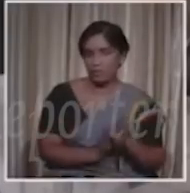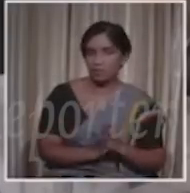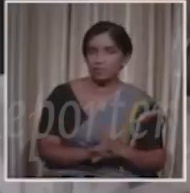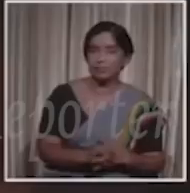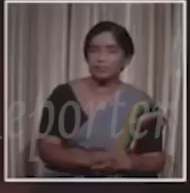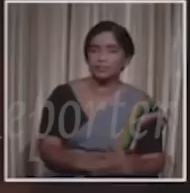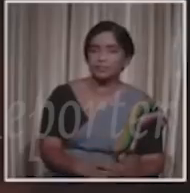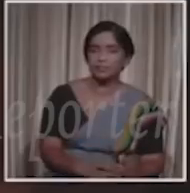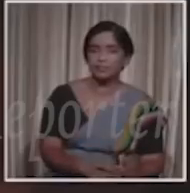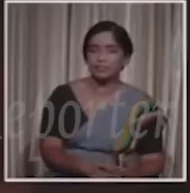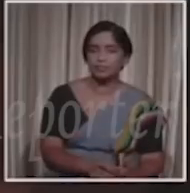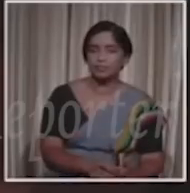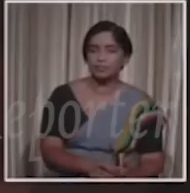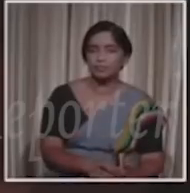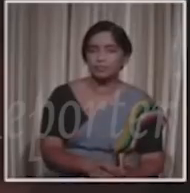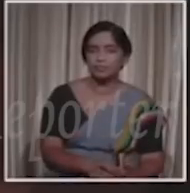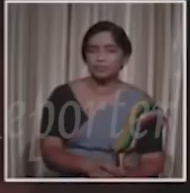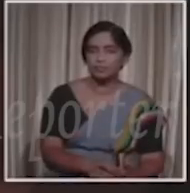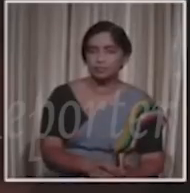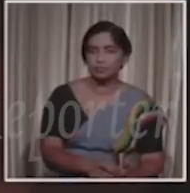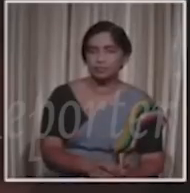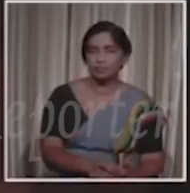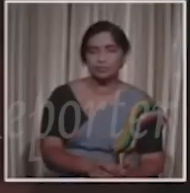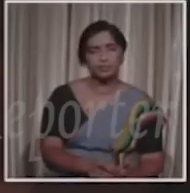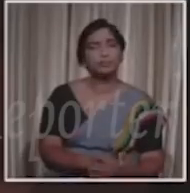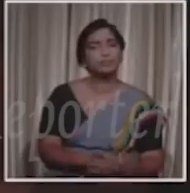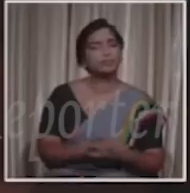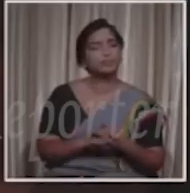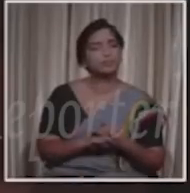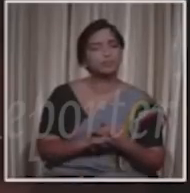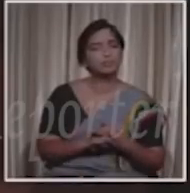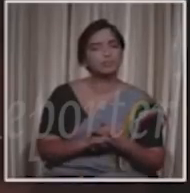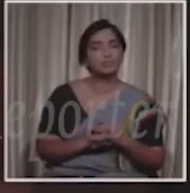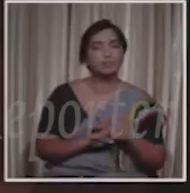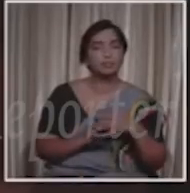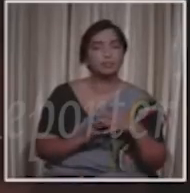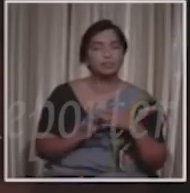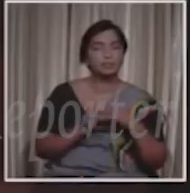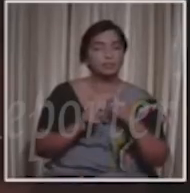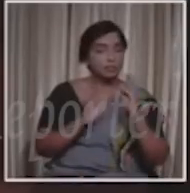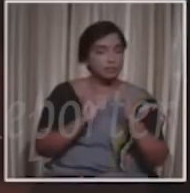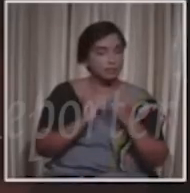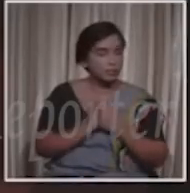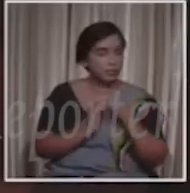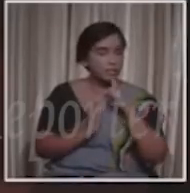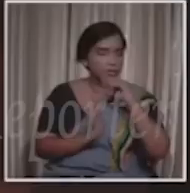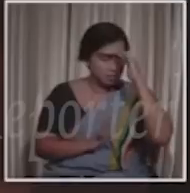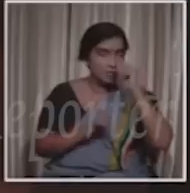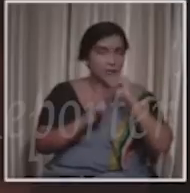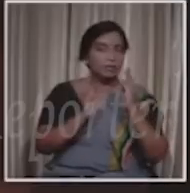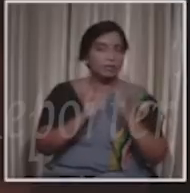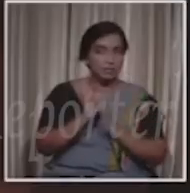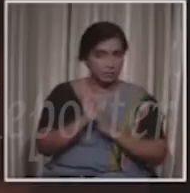because the rural hospitals haven't got this Colombo hospitals have it so honorable speaker replying to